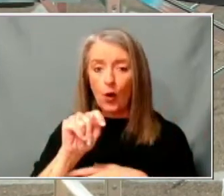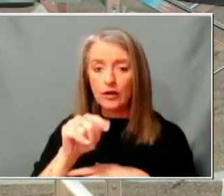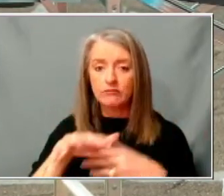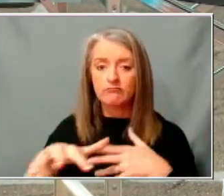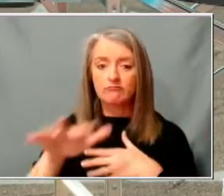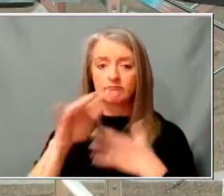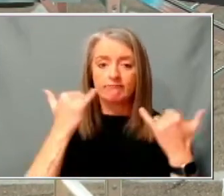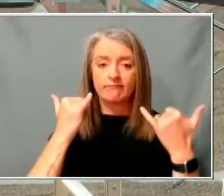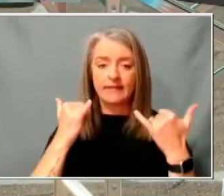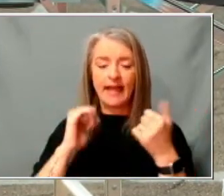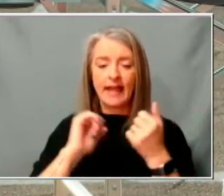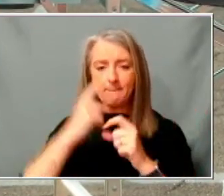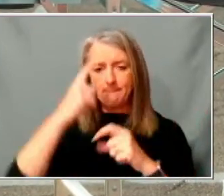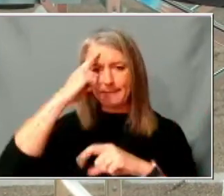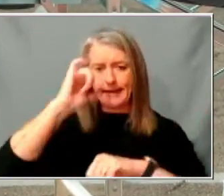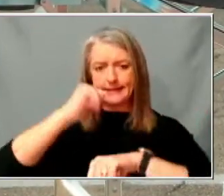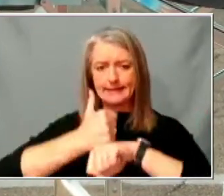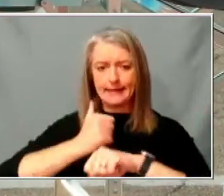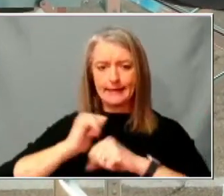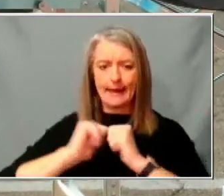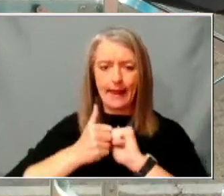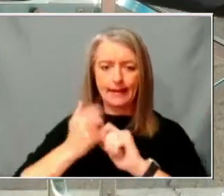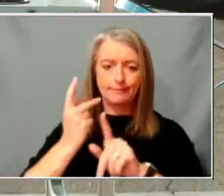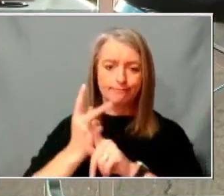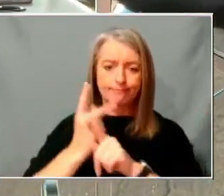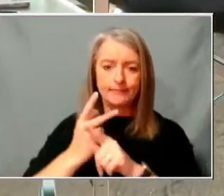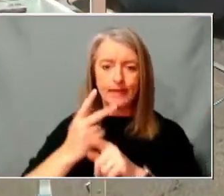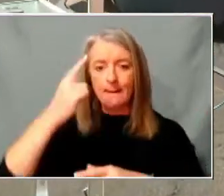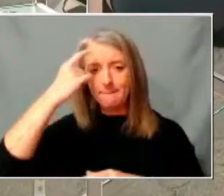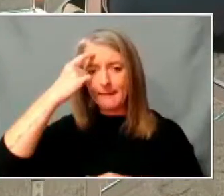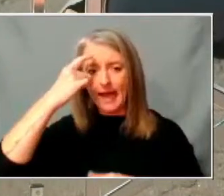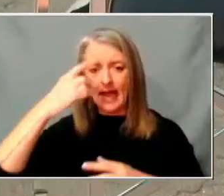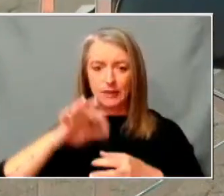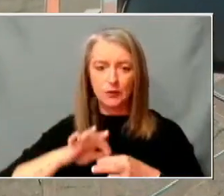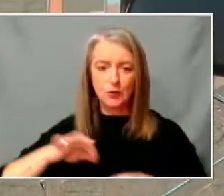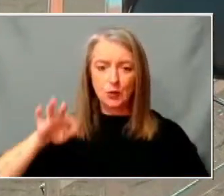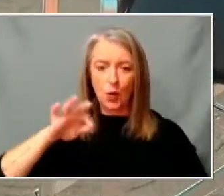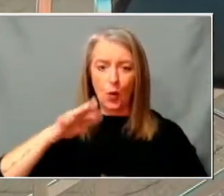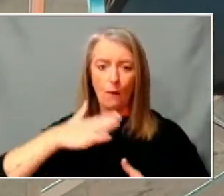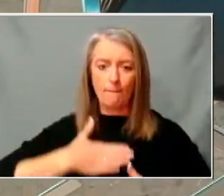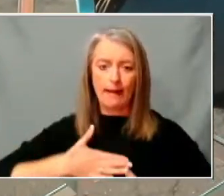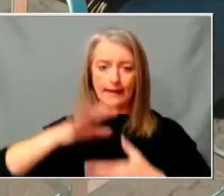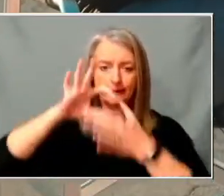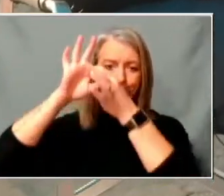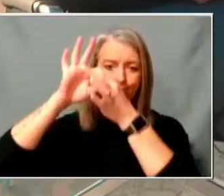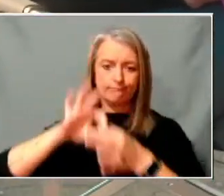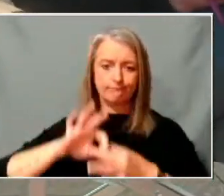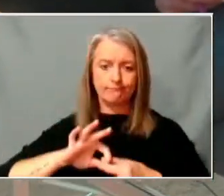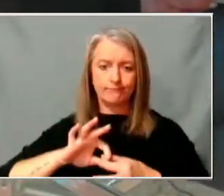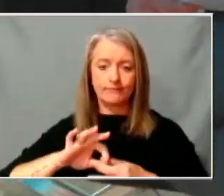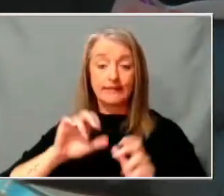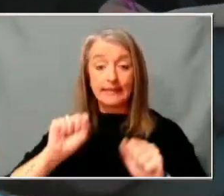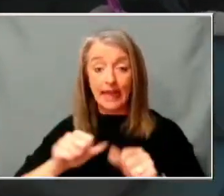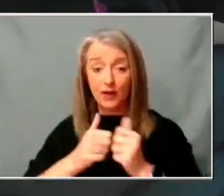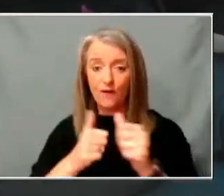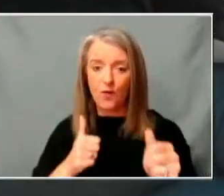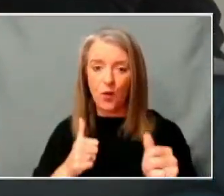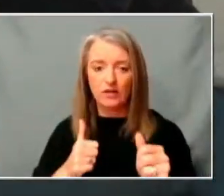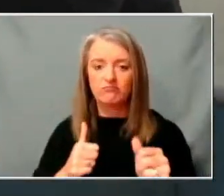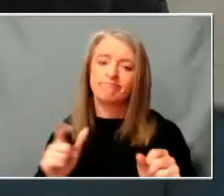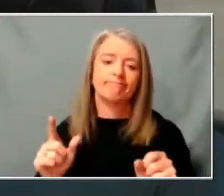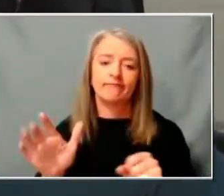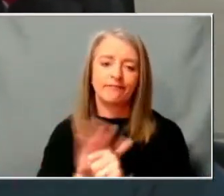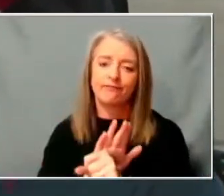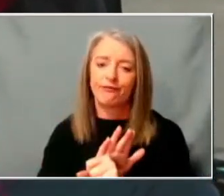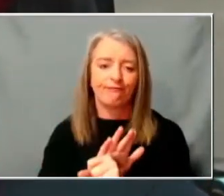do to make sure you're taking care of yourself, mind and soul and body? Yeah, that's a good question. I think, can you avoid them? I think not totally. Obviously,